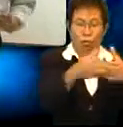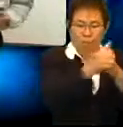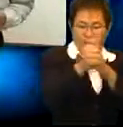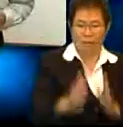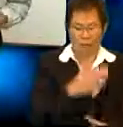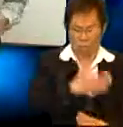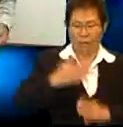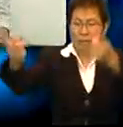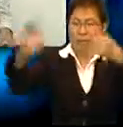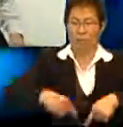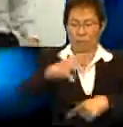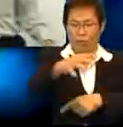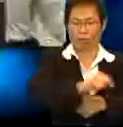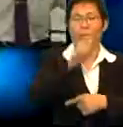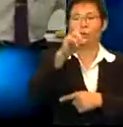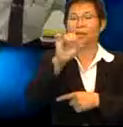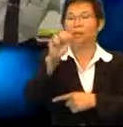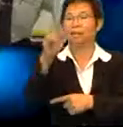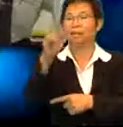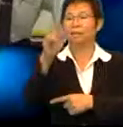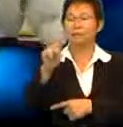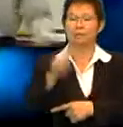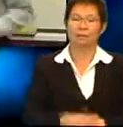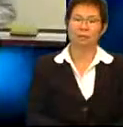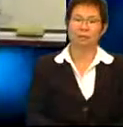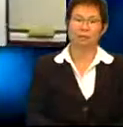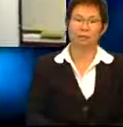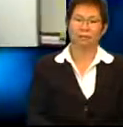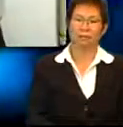Group leader, please come forward to collect your disket.